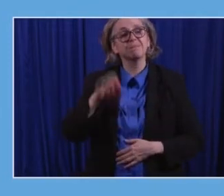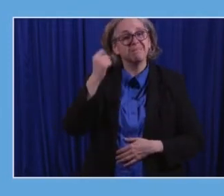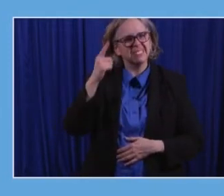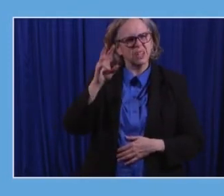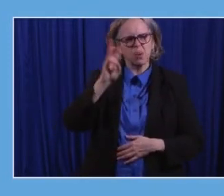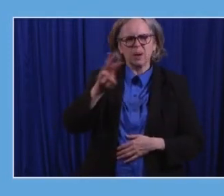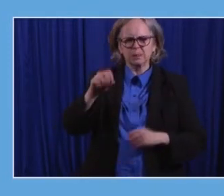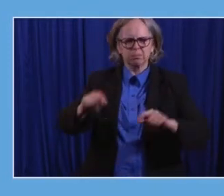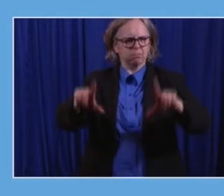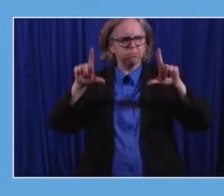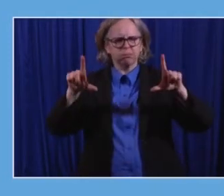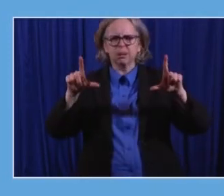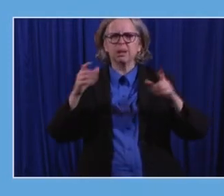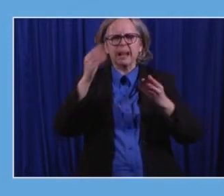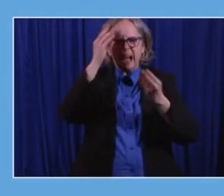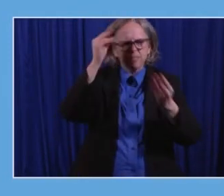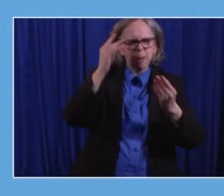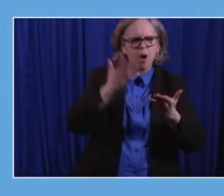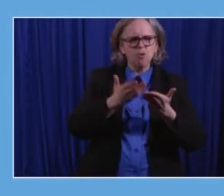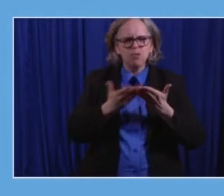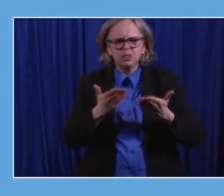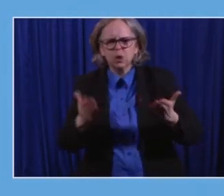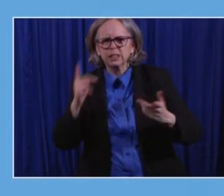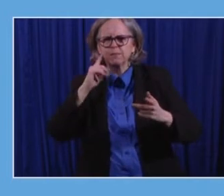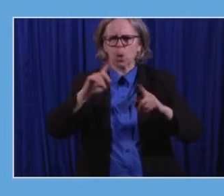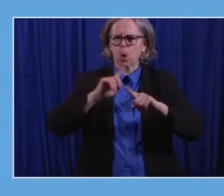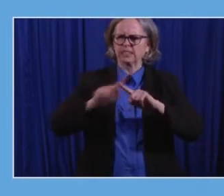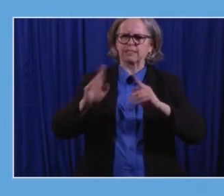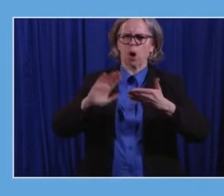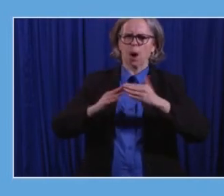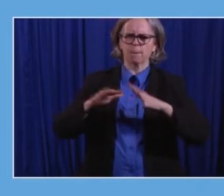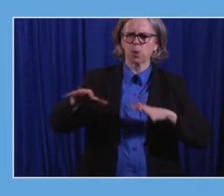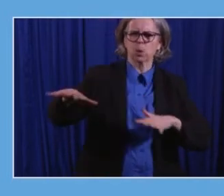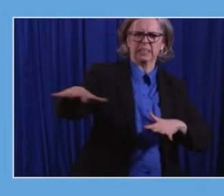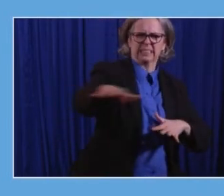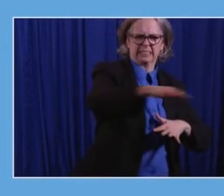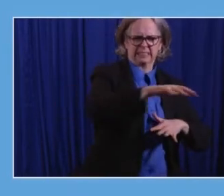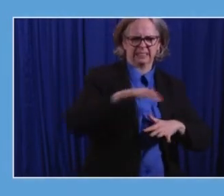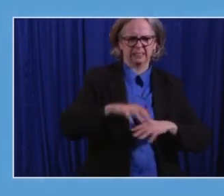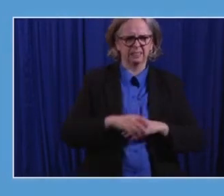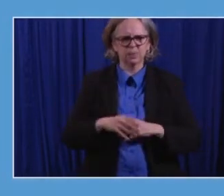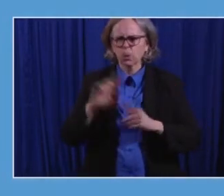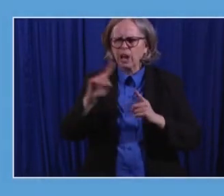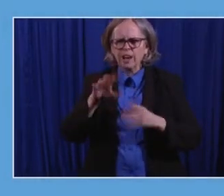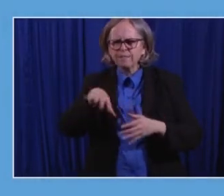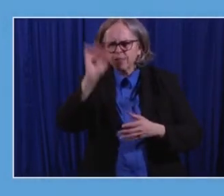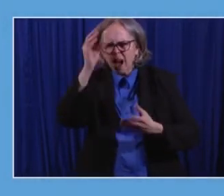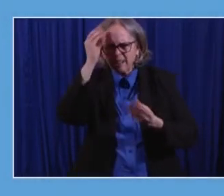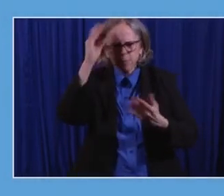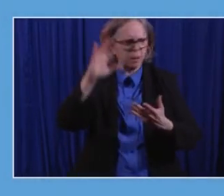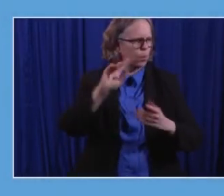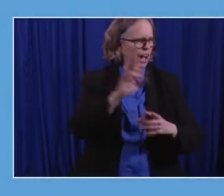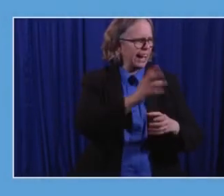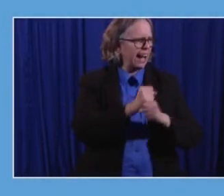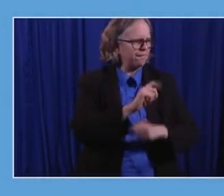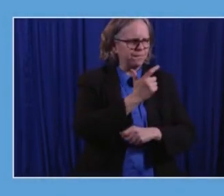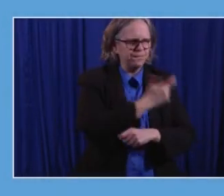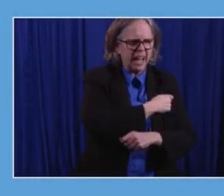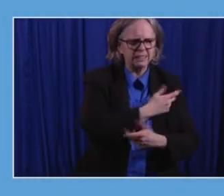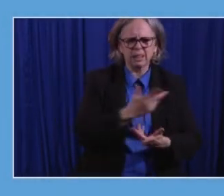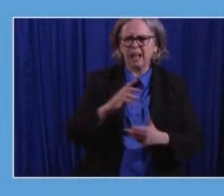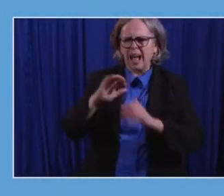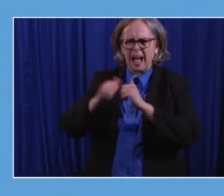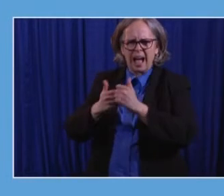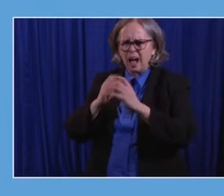communities, agencies, and organizations across the state to join in these efforts. A feature is a communications resource